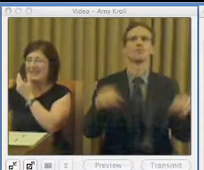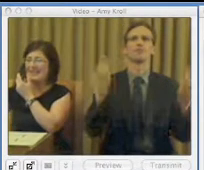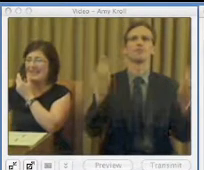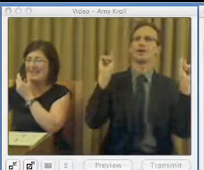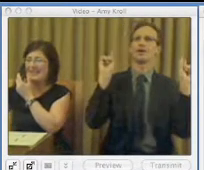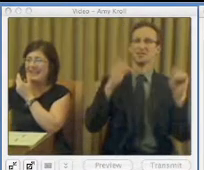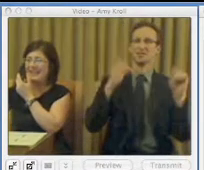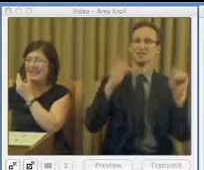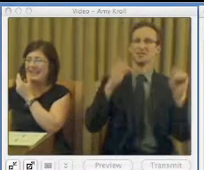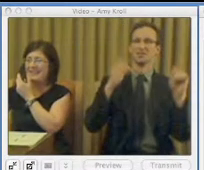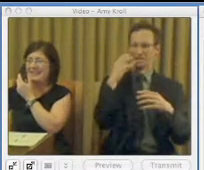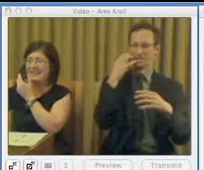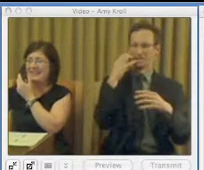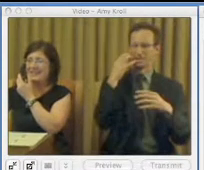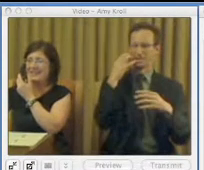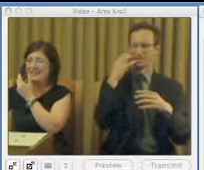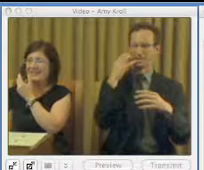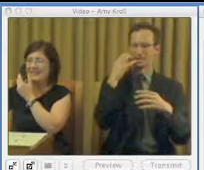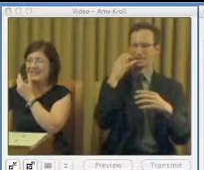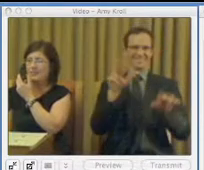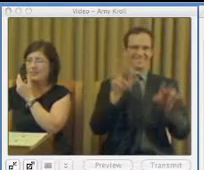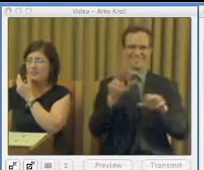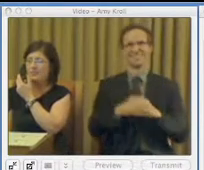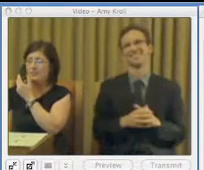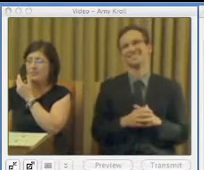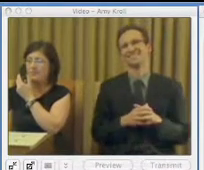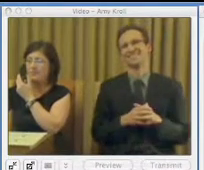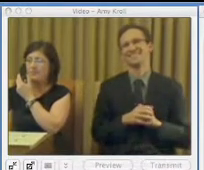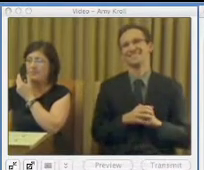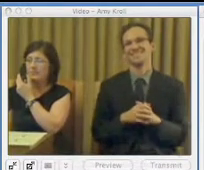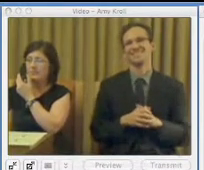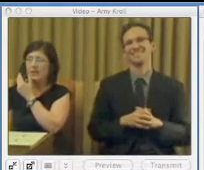So it feels very strange holding the phone like this.